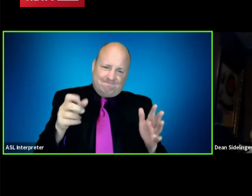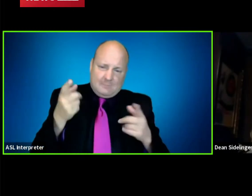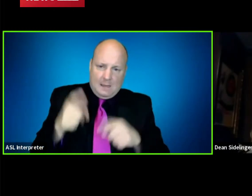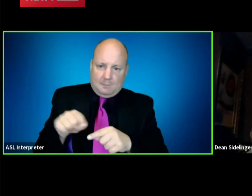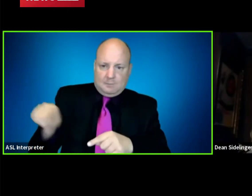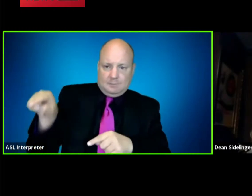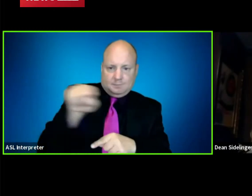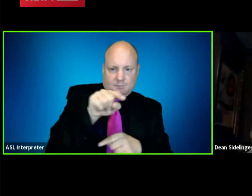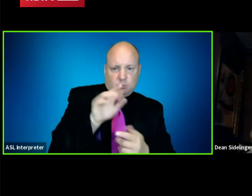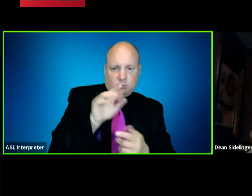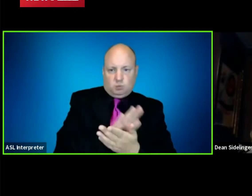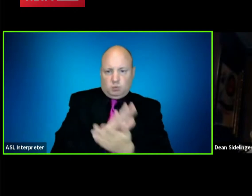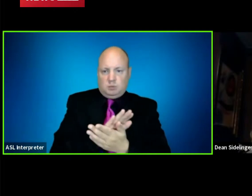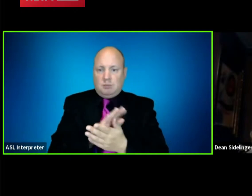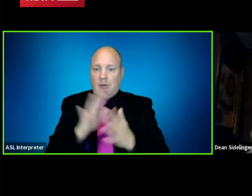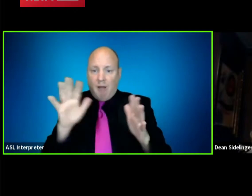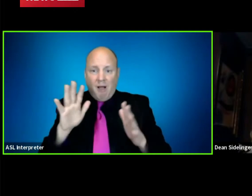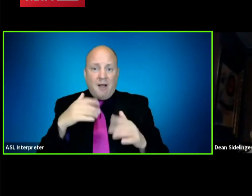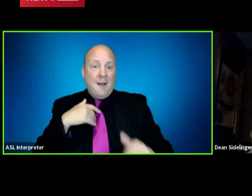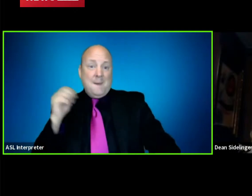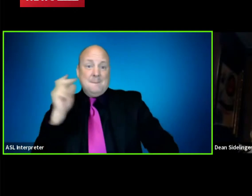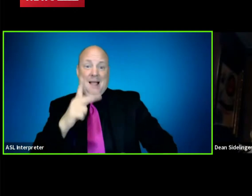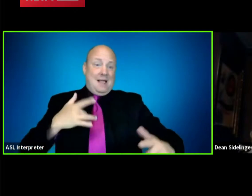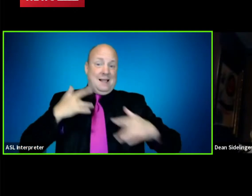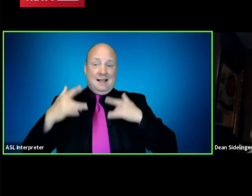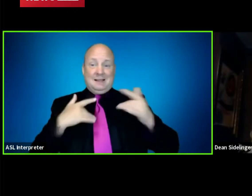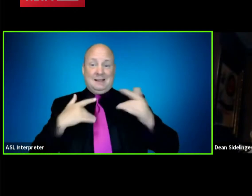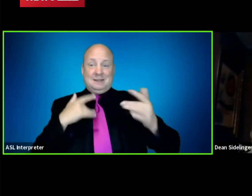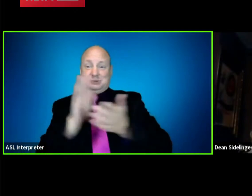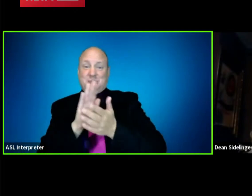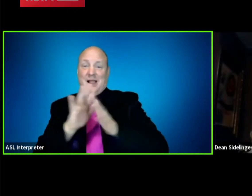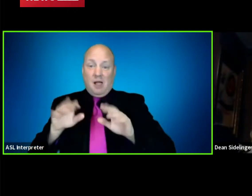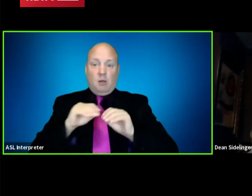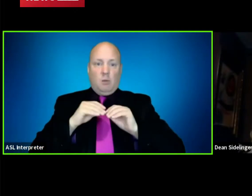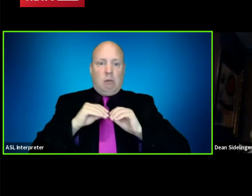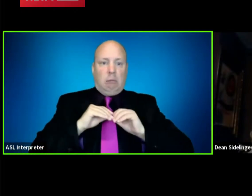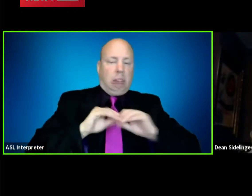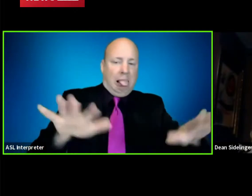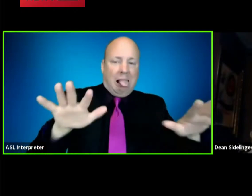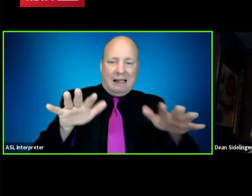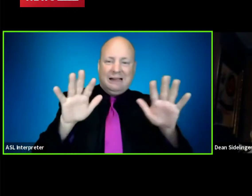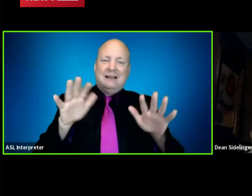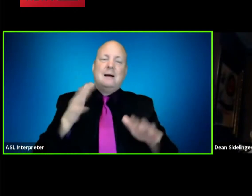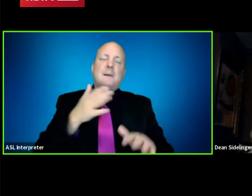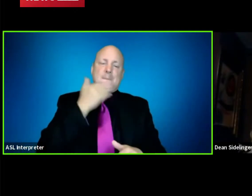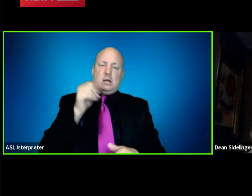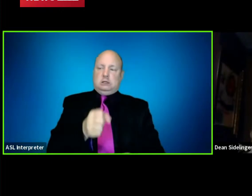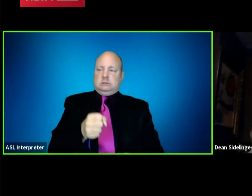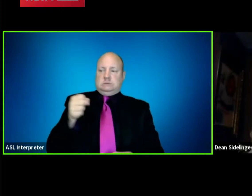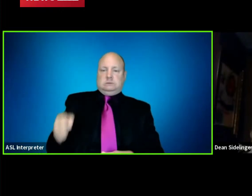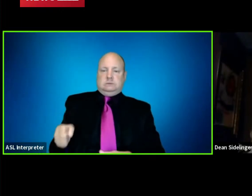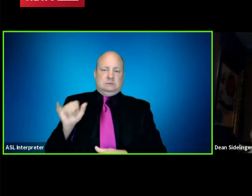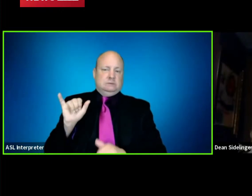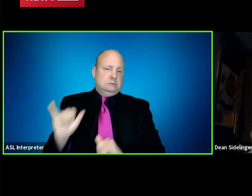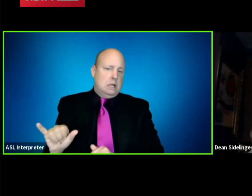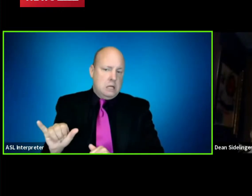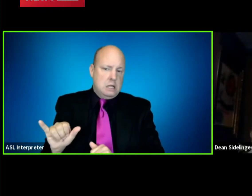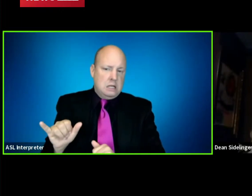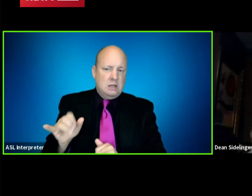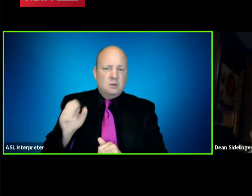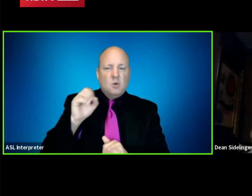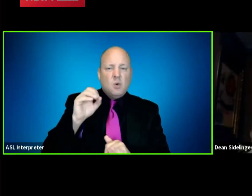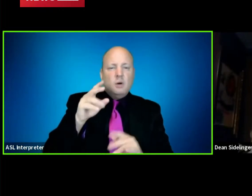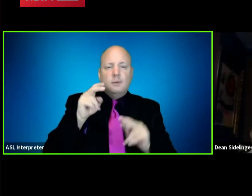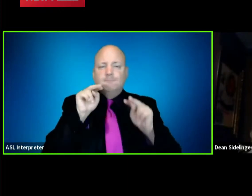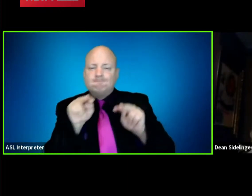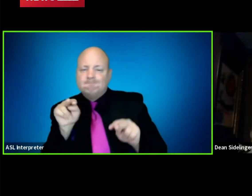is much spread of COVID-19 in schools. We are confident that if our schools implement the new Ready Schools, Safe Learners